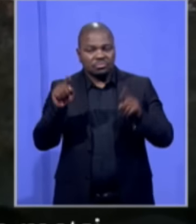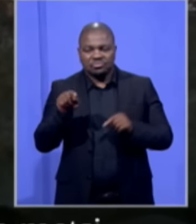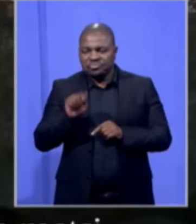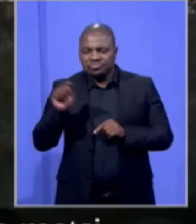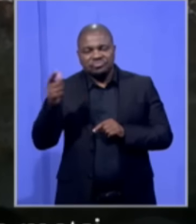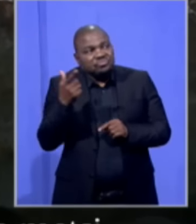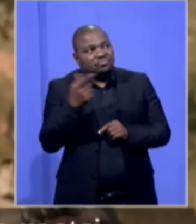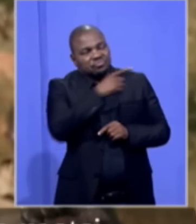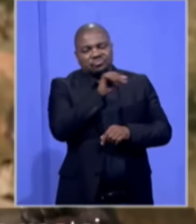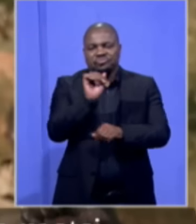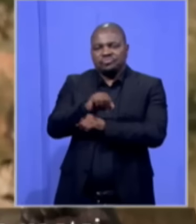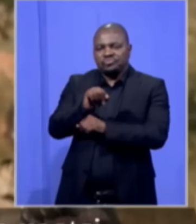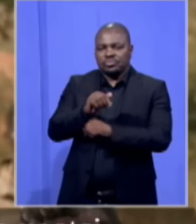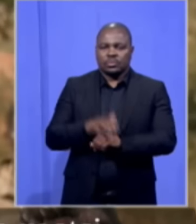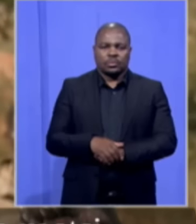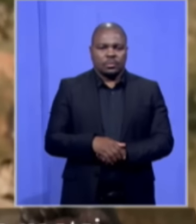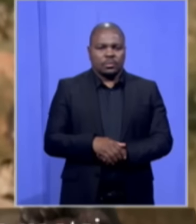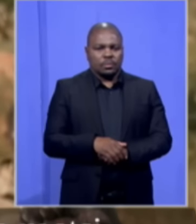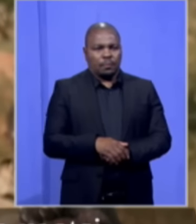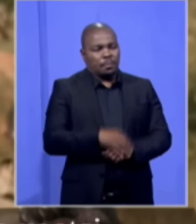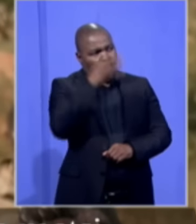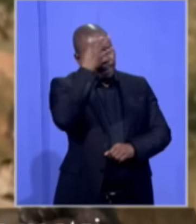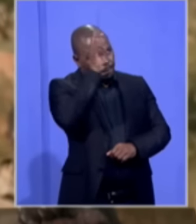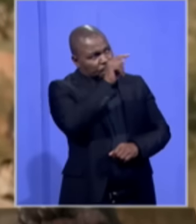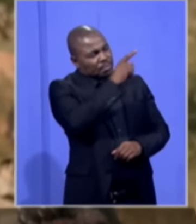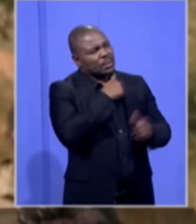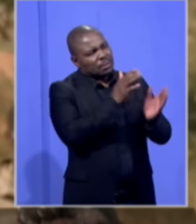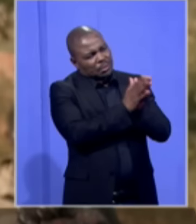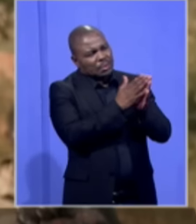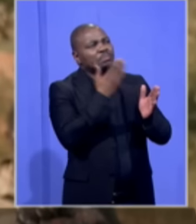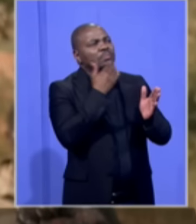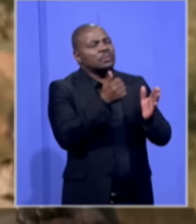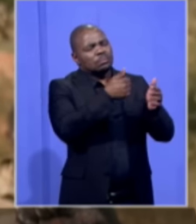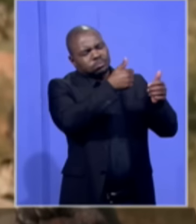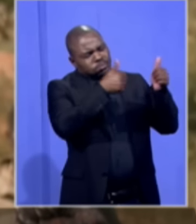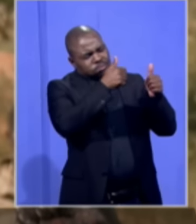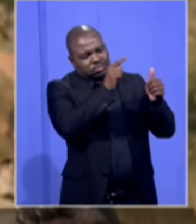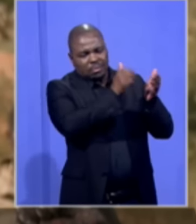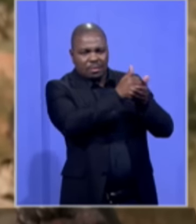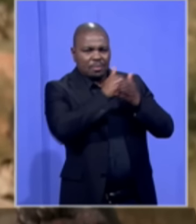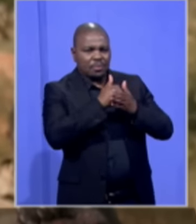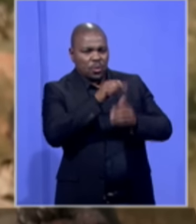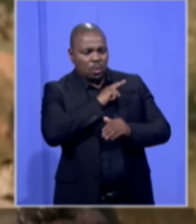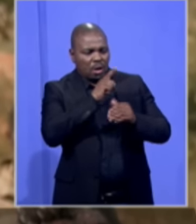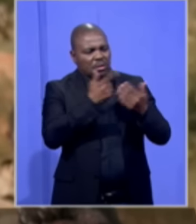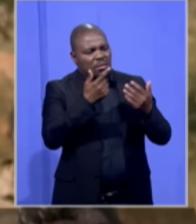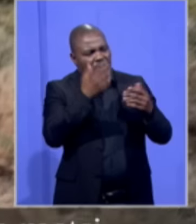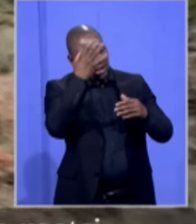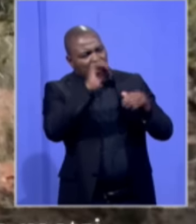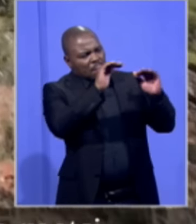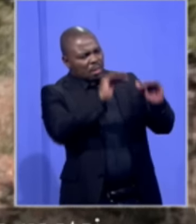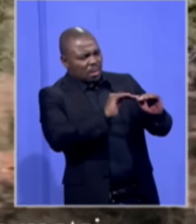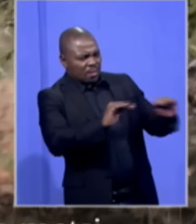ga bo a tsibogelwa. Re kopa thuso go pusong segolo jang ba ba go godimo ka gore yaanong ba ba hatlase ba re lemoga